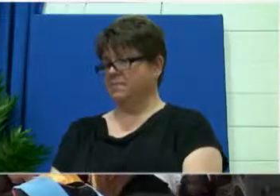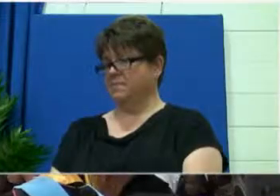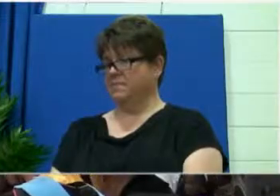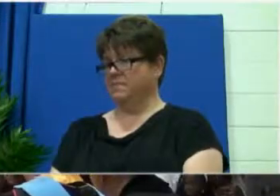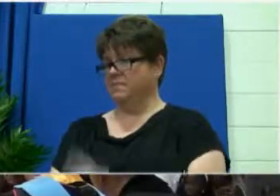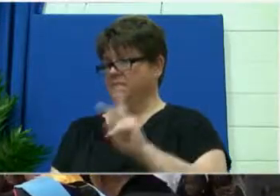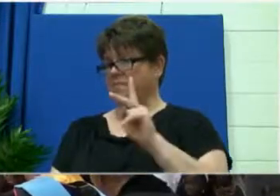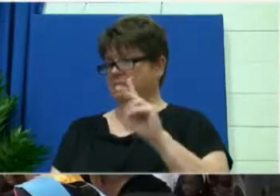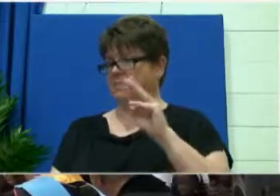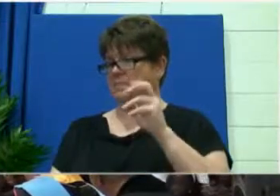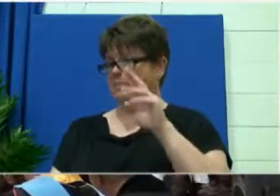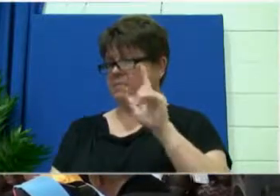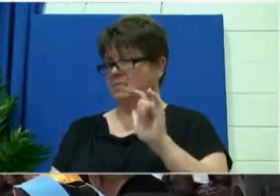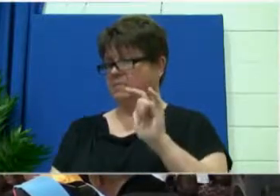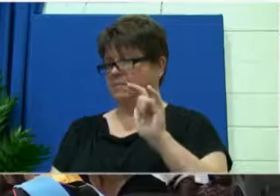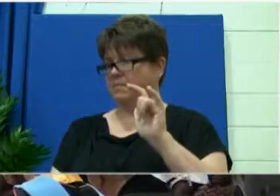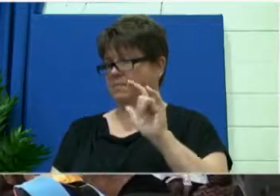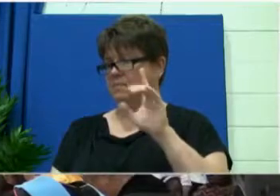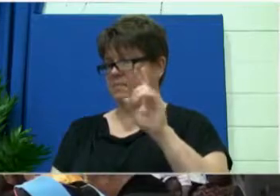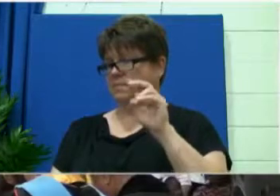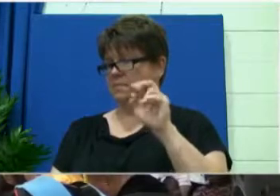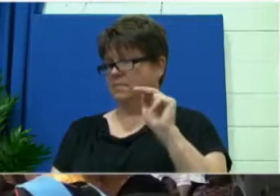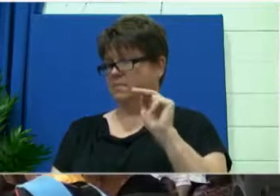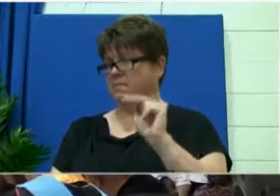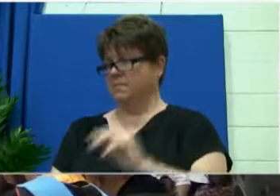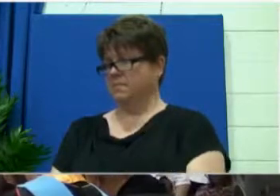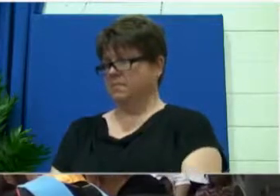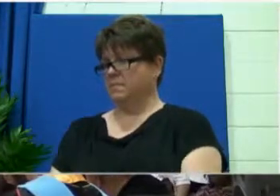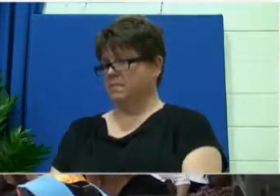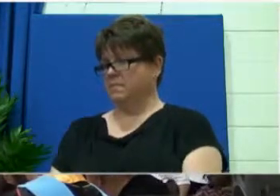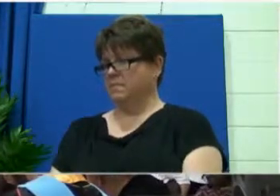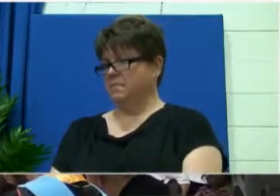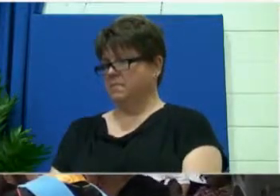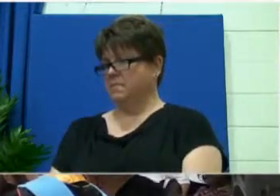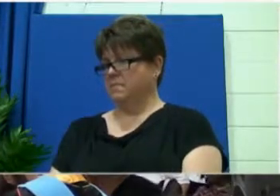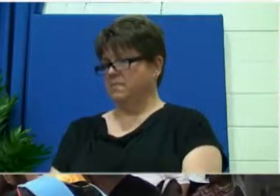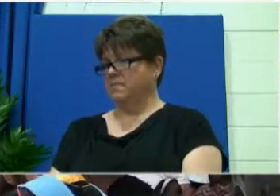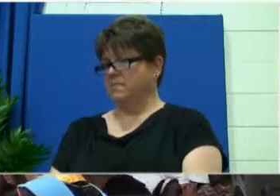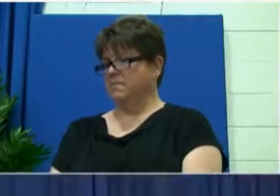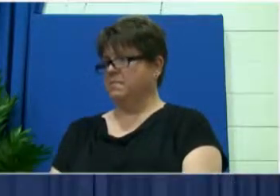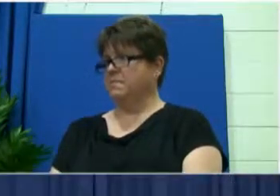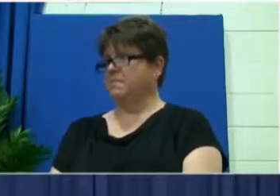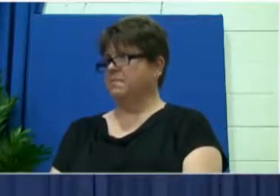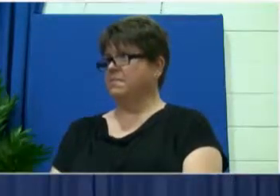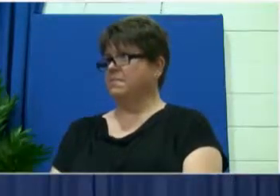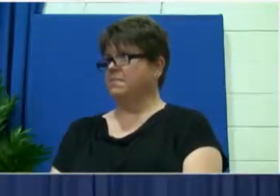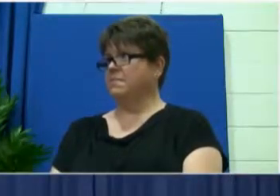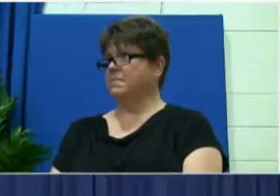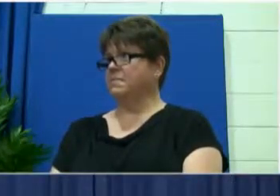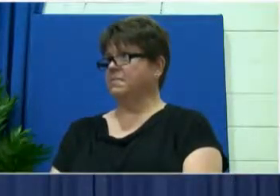Kimberly Marie Dom, cum laude, Phi Theta Kappa, Associate in General Studies.